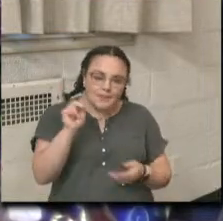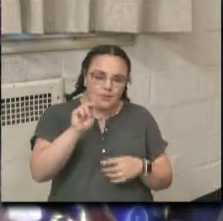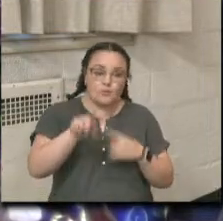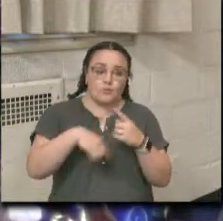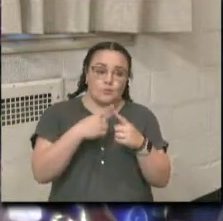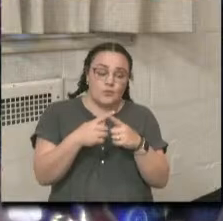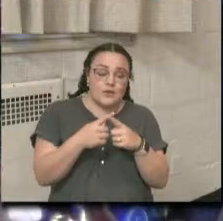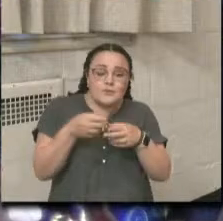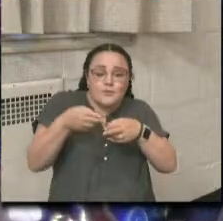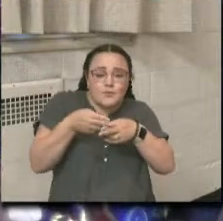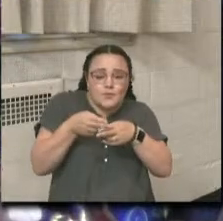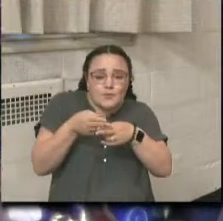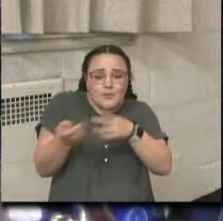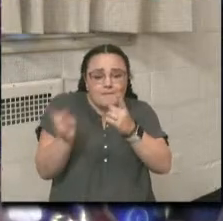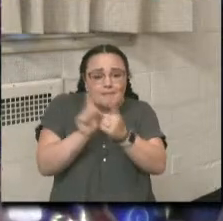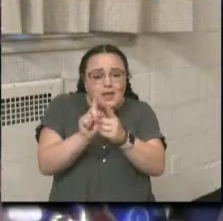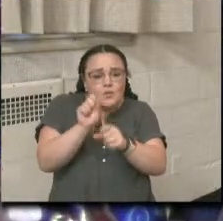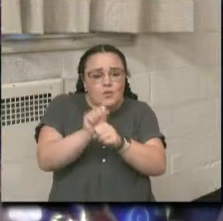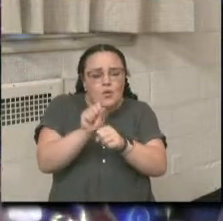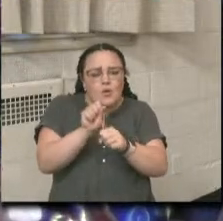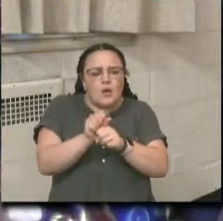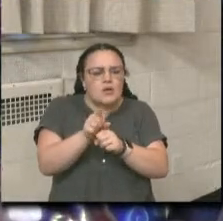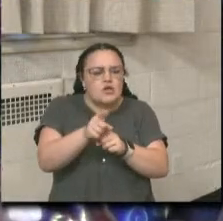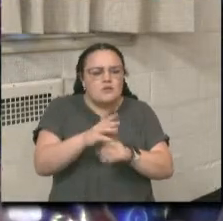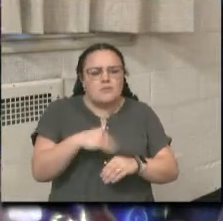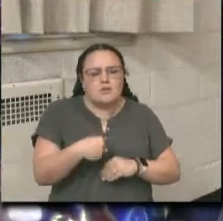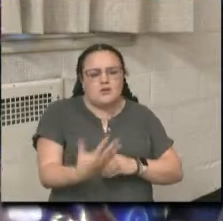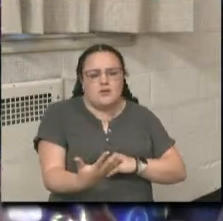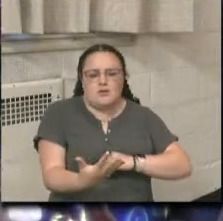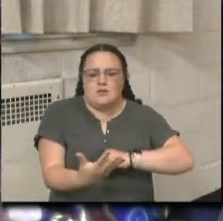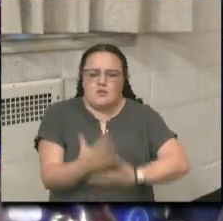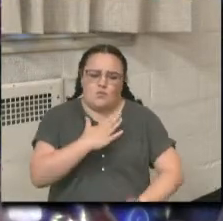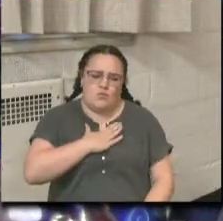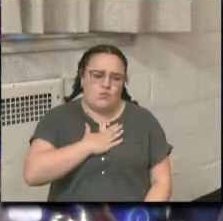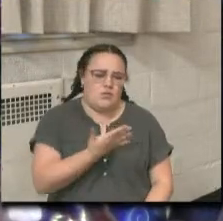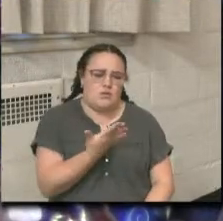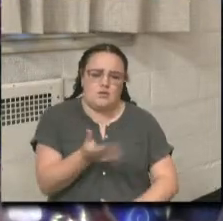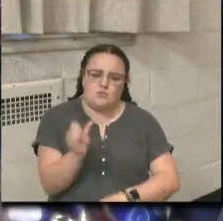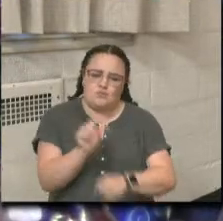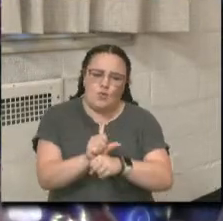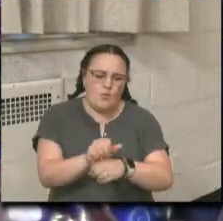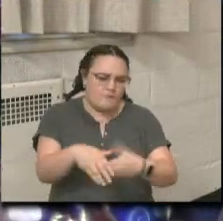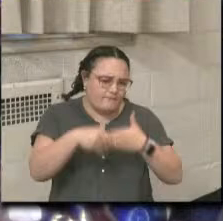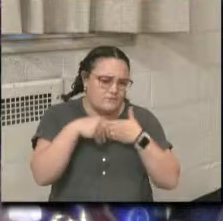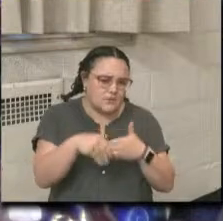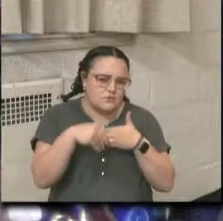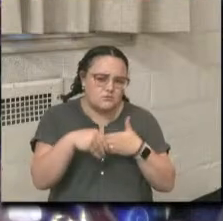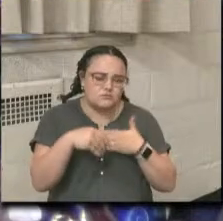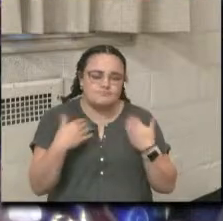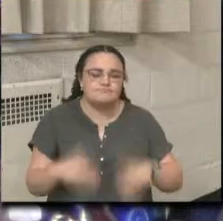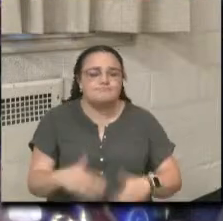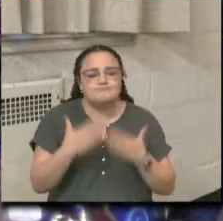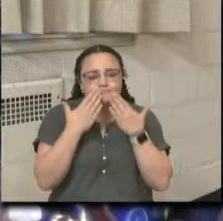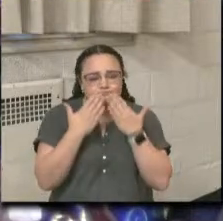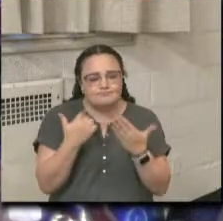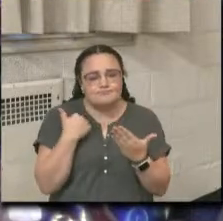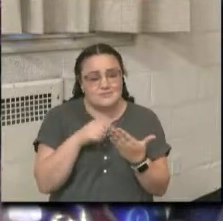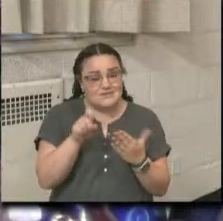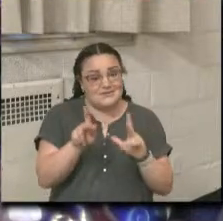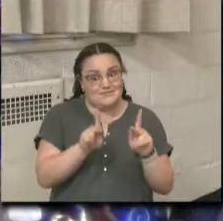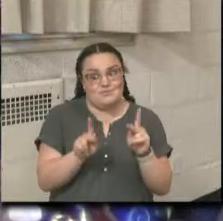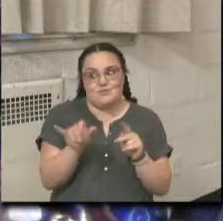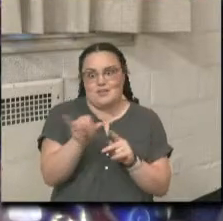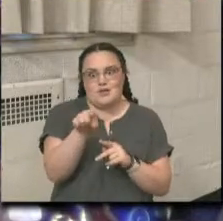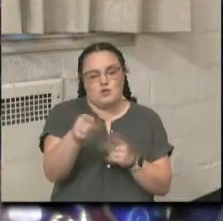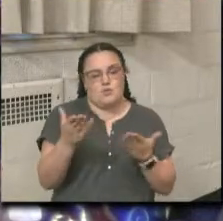had, you've just been oh so generous, oh so nice, and oh so accommodating. Thank you. We need more people like you